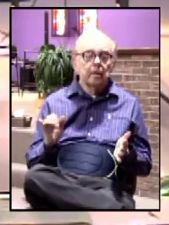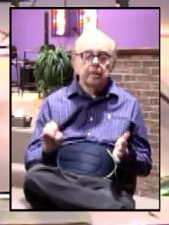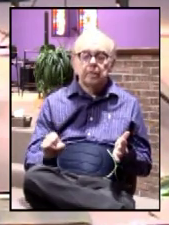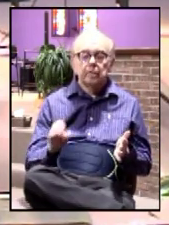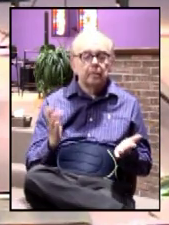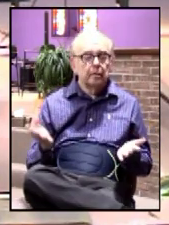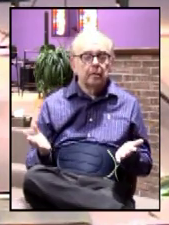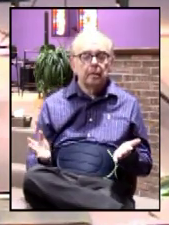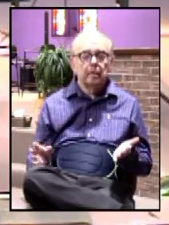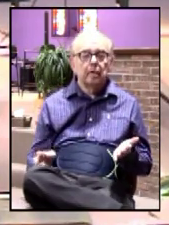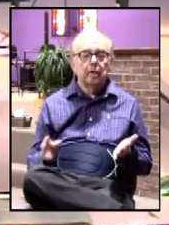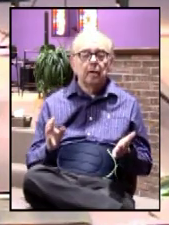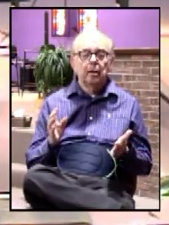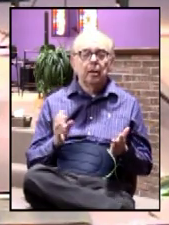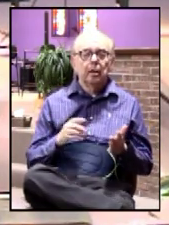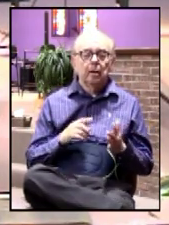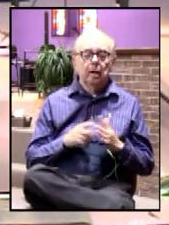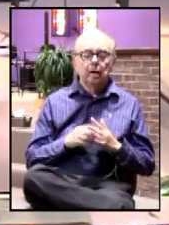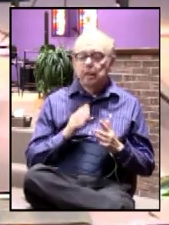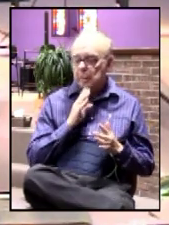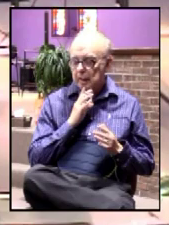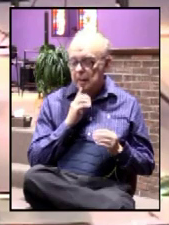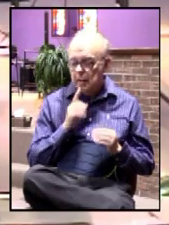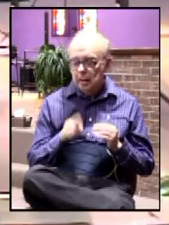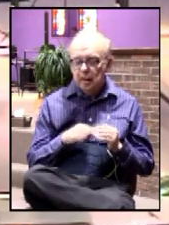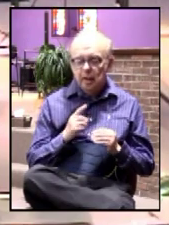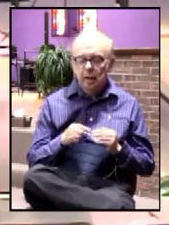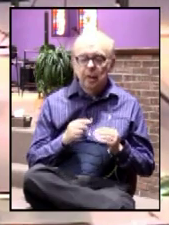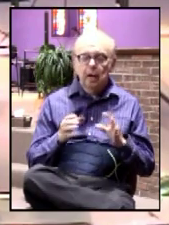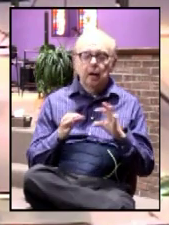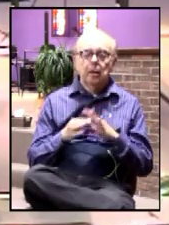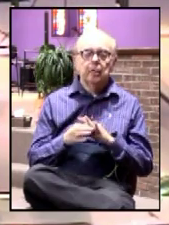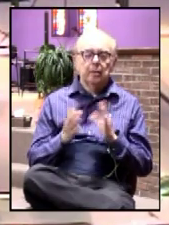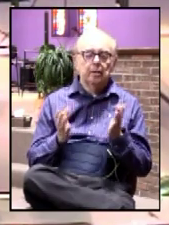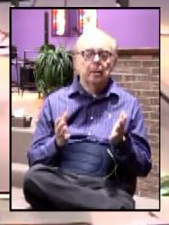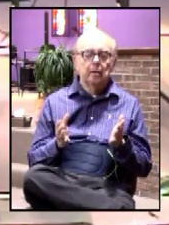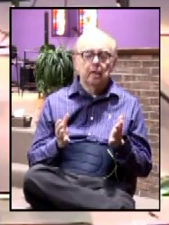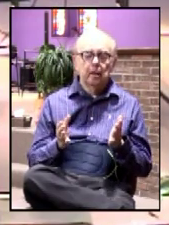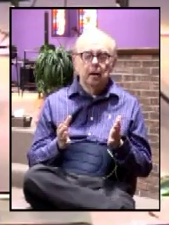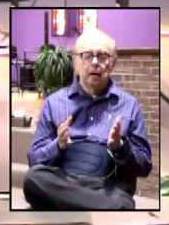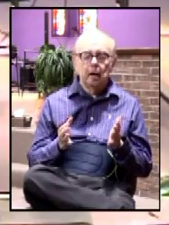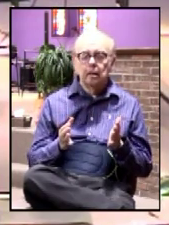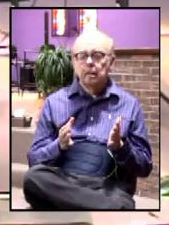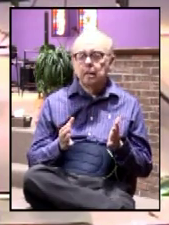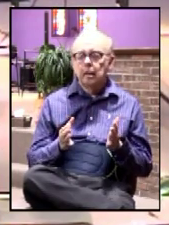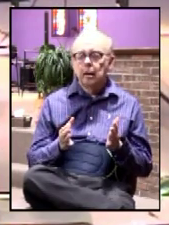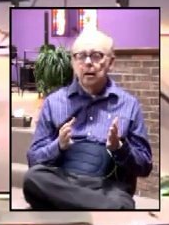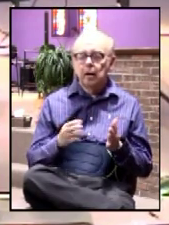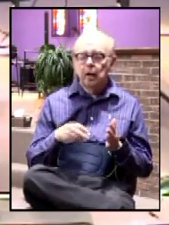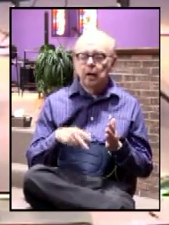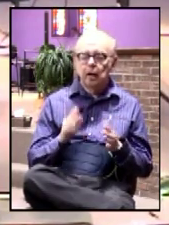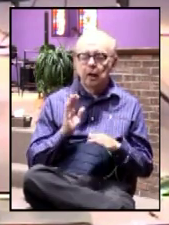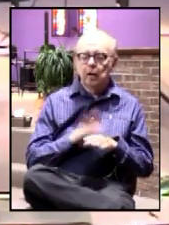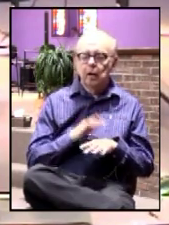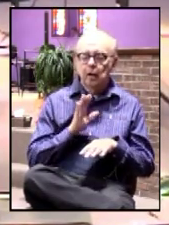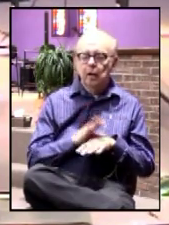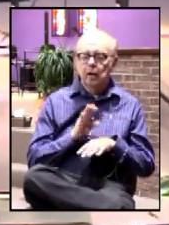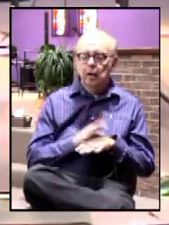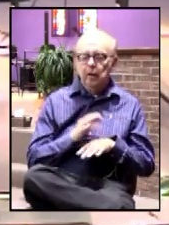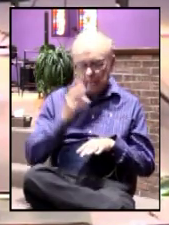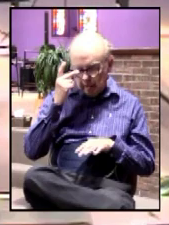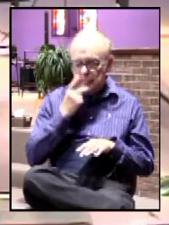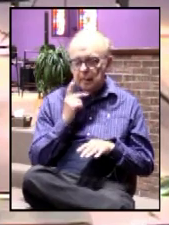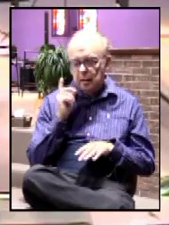Okay? And so when we start talking about being united, which we talked about, Paul warned the